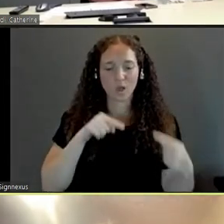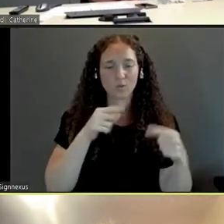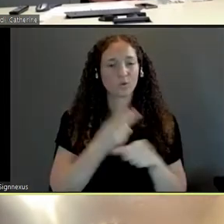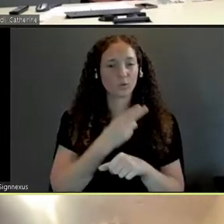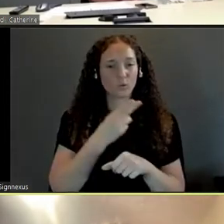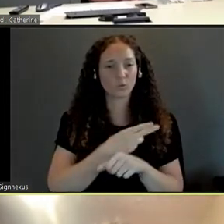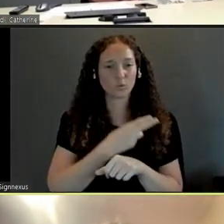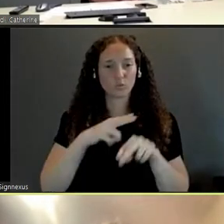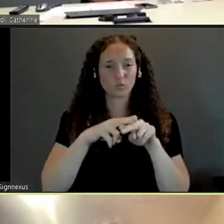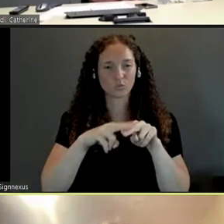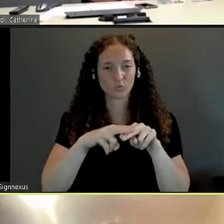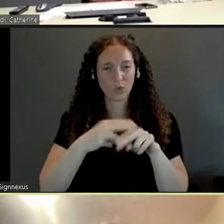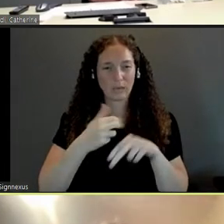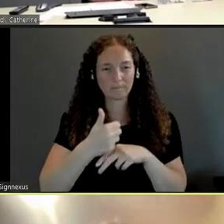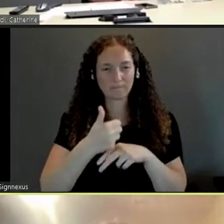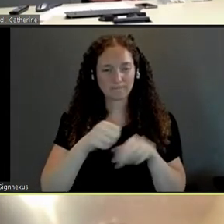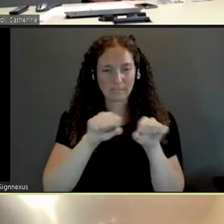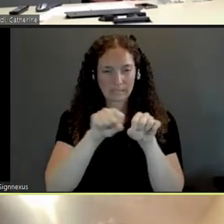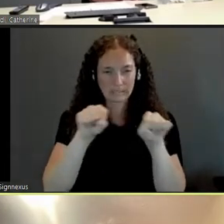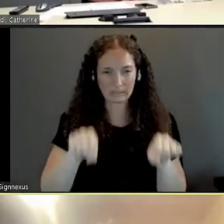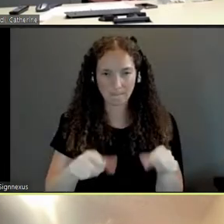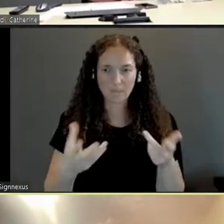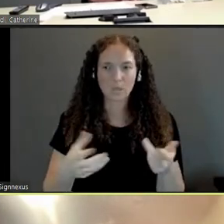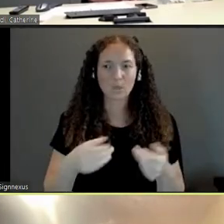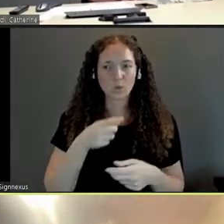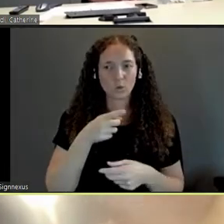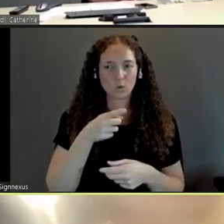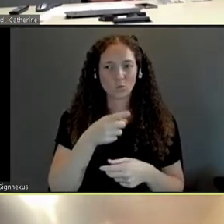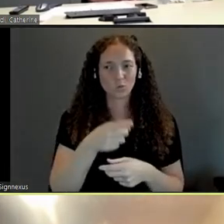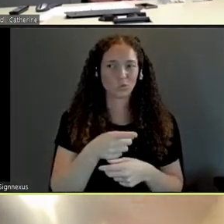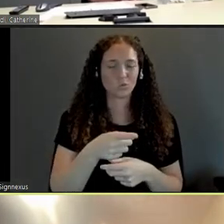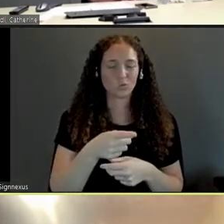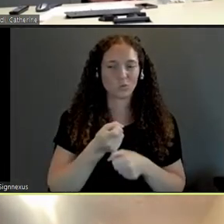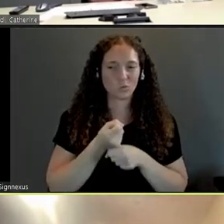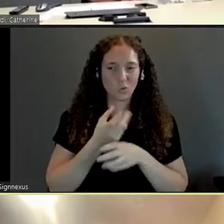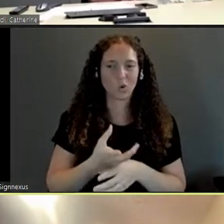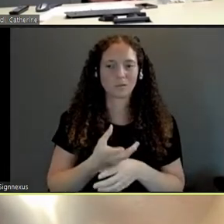transit system. You're making it harder, not easier.